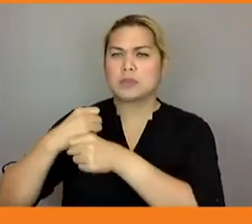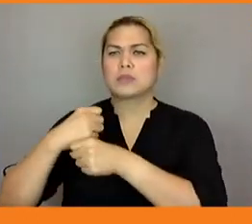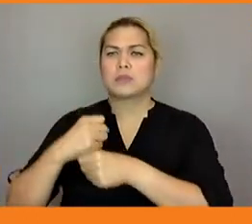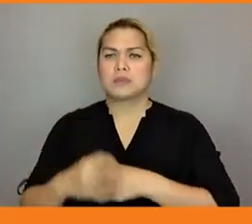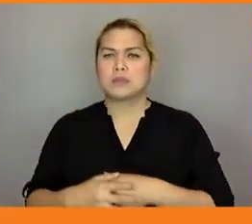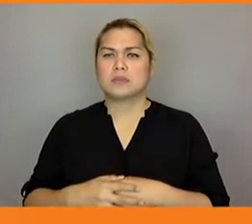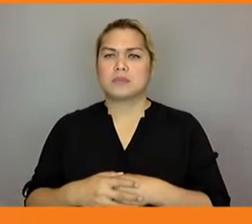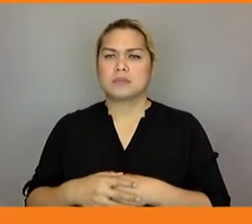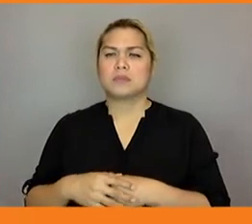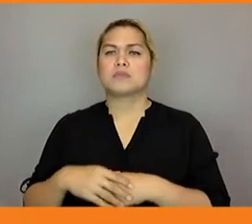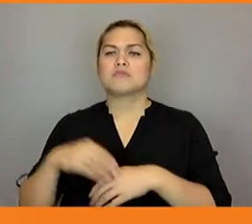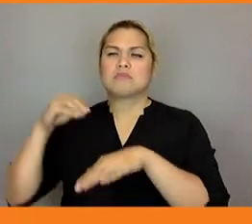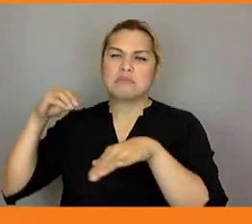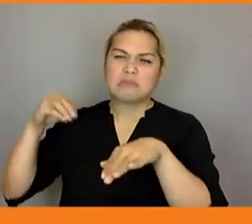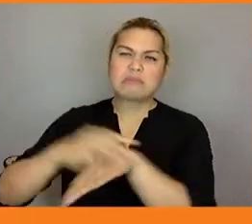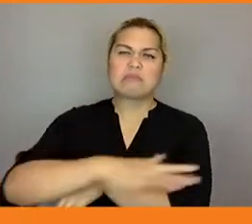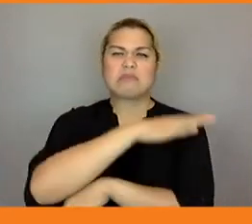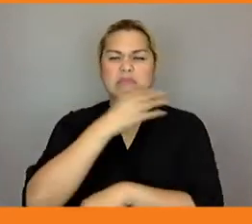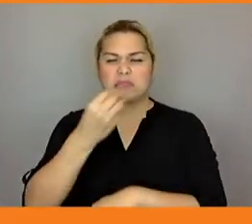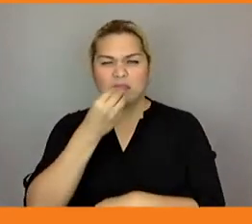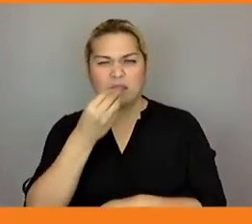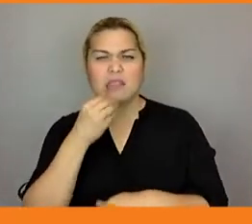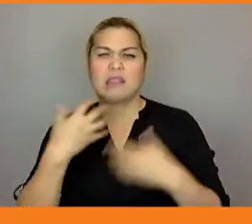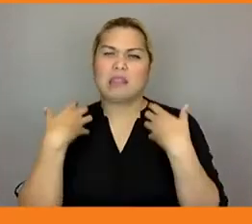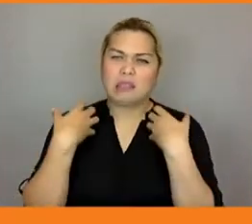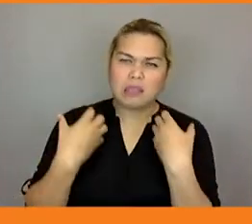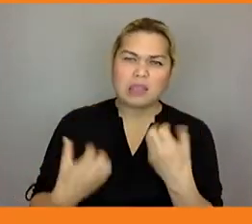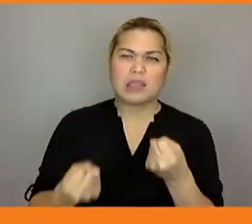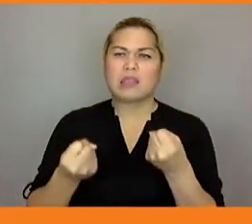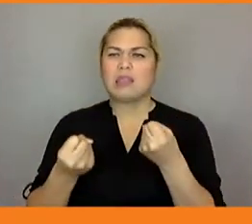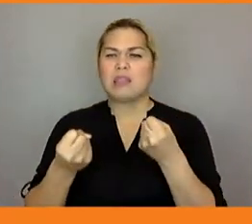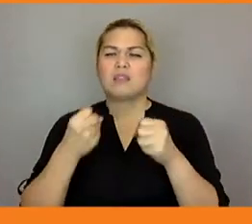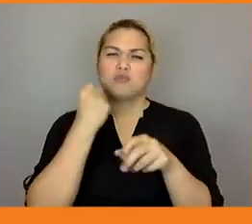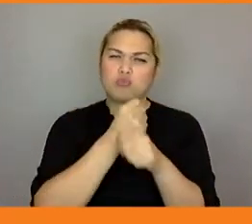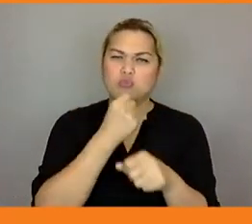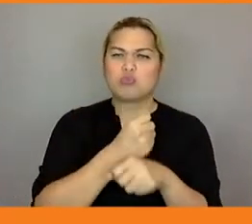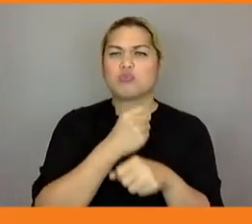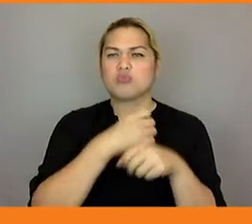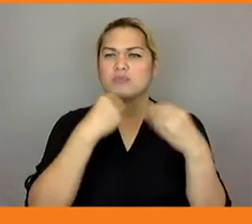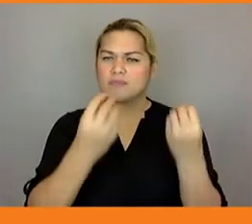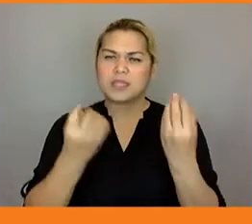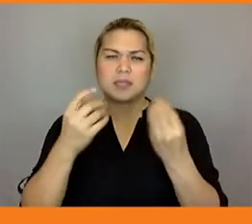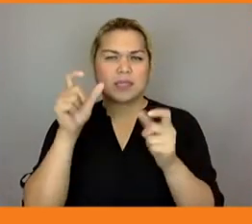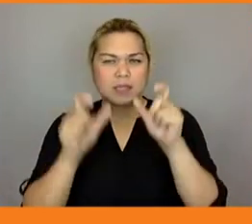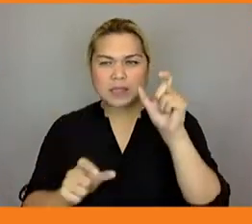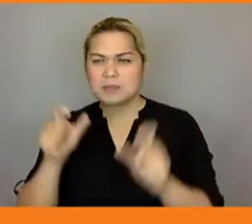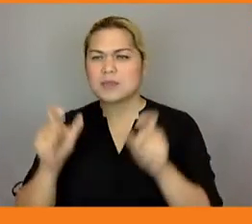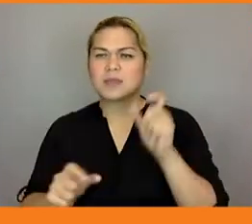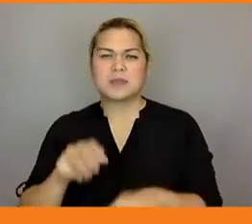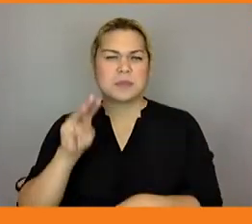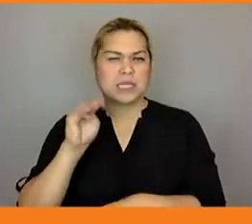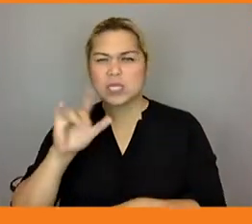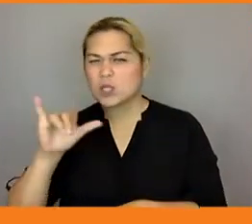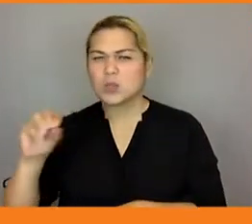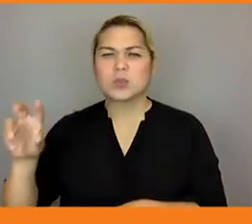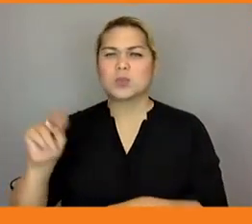water, and livelihood of millions of people every year. So we see a clear